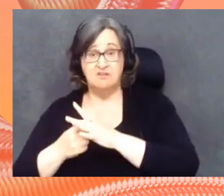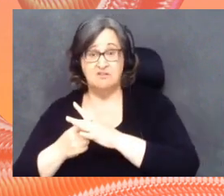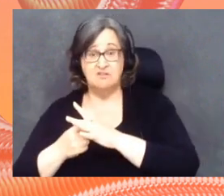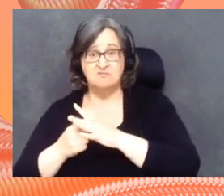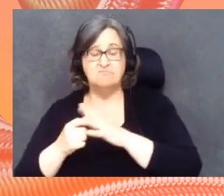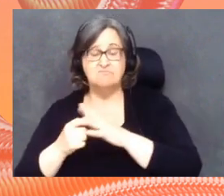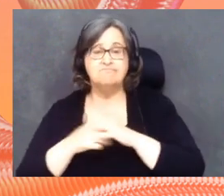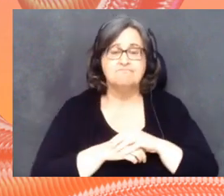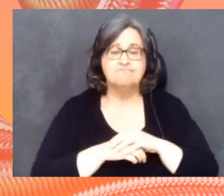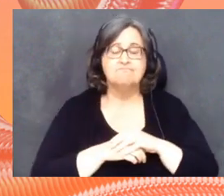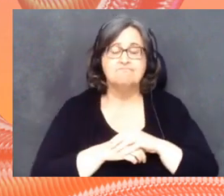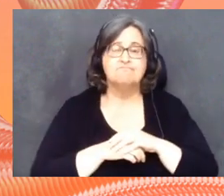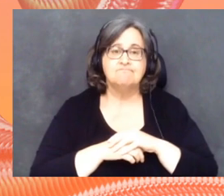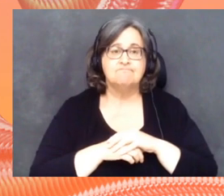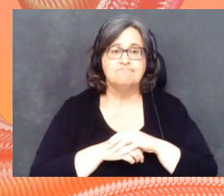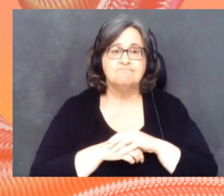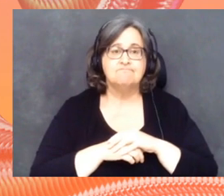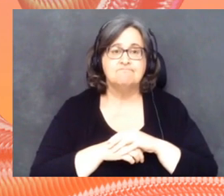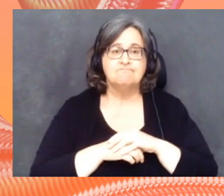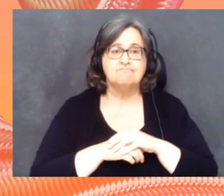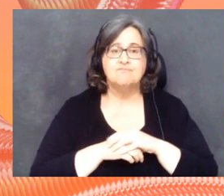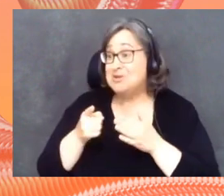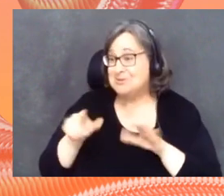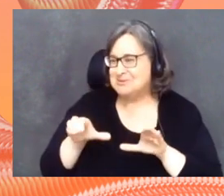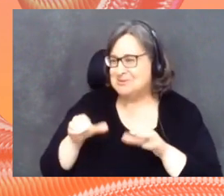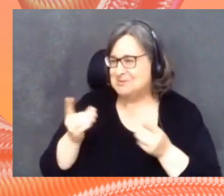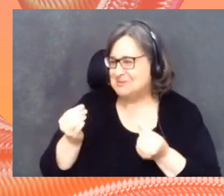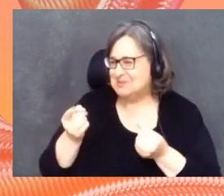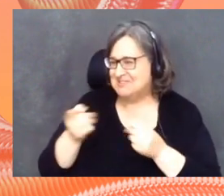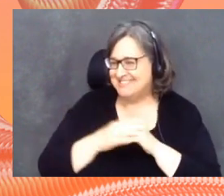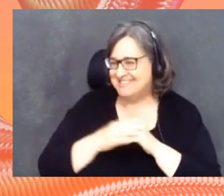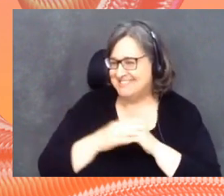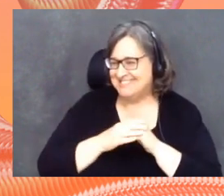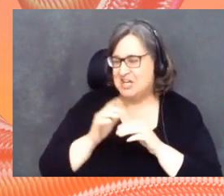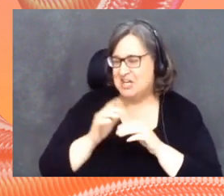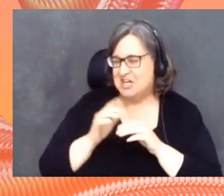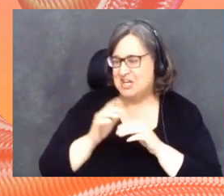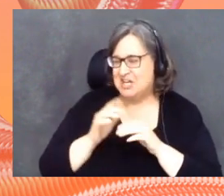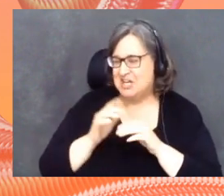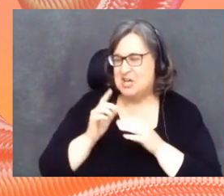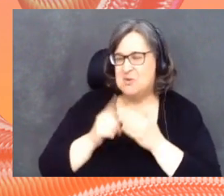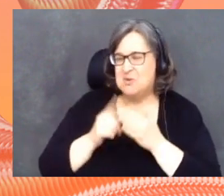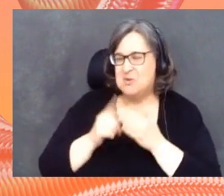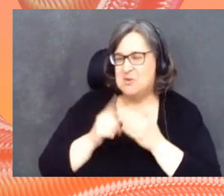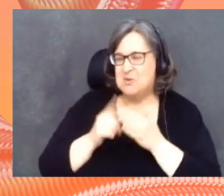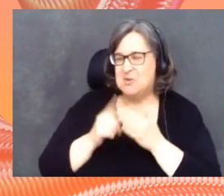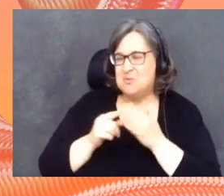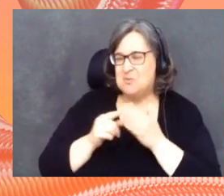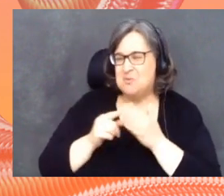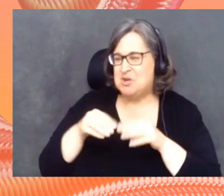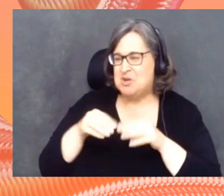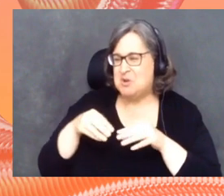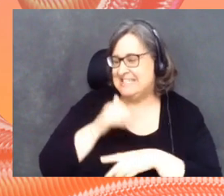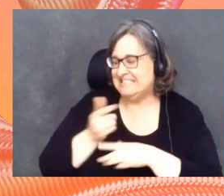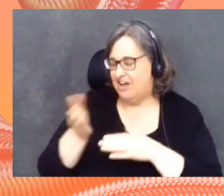yeah. What are you planting? What are you harvesting, my sistra?